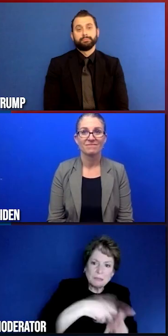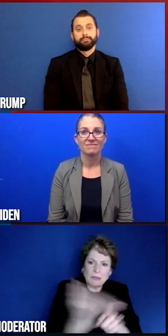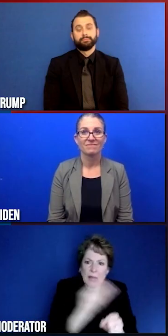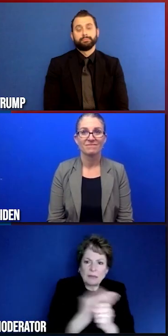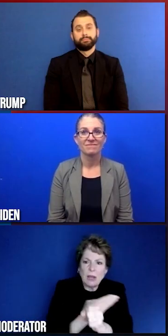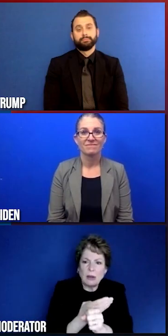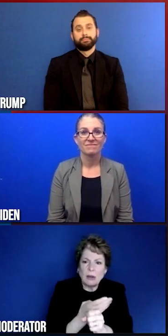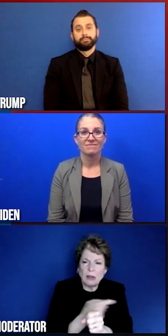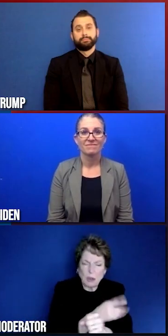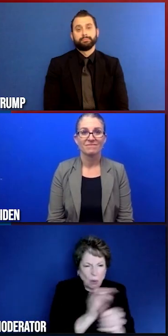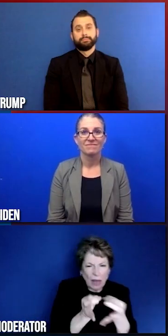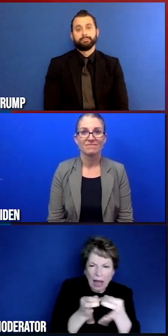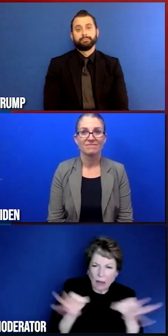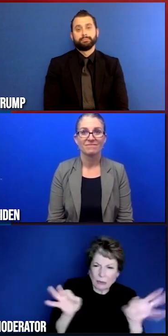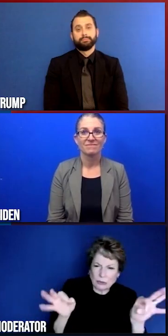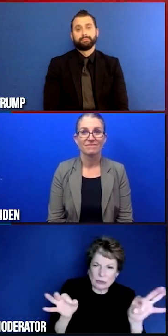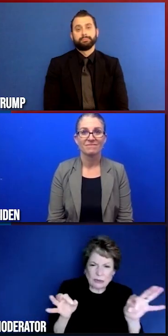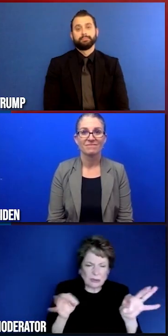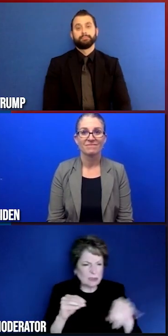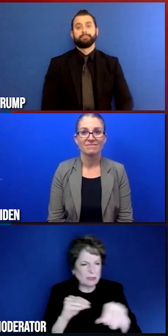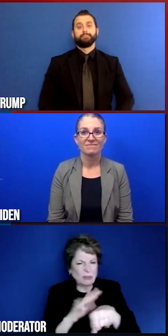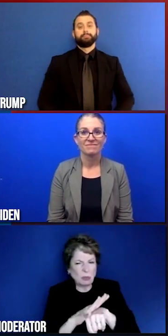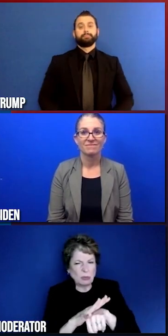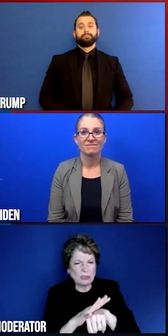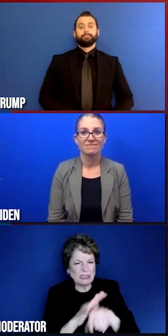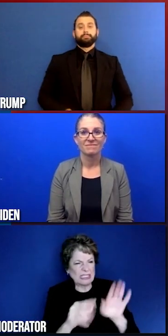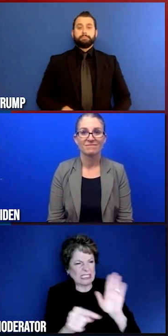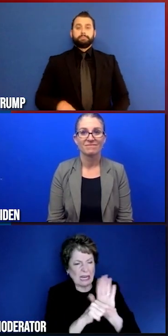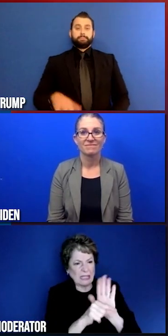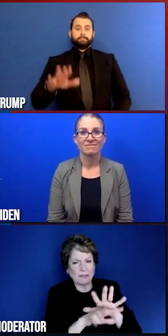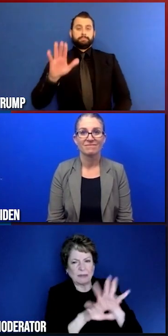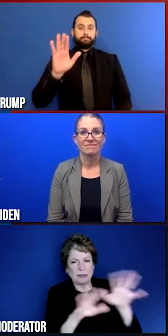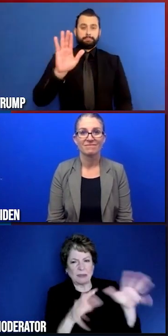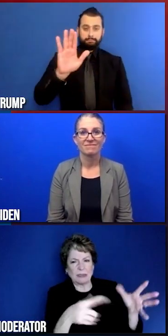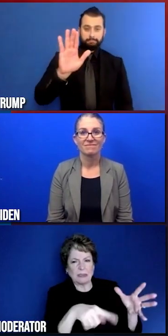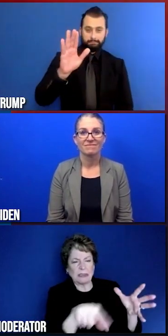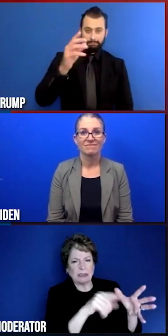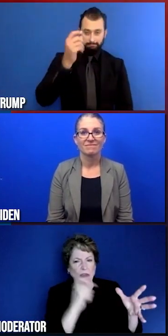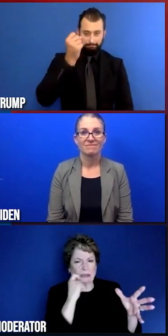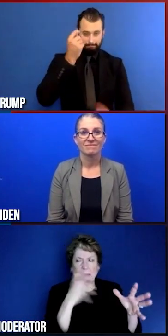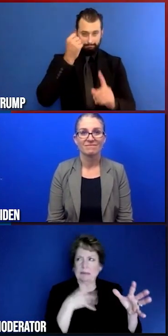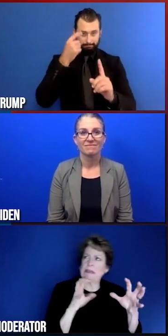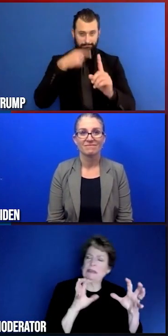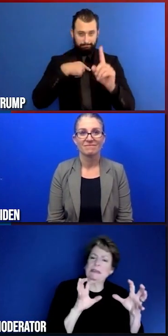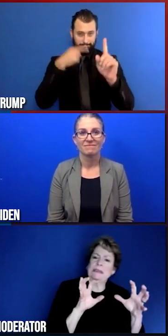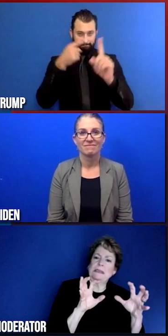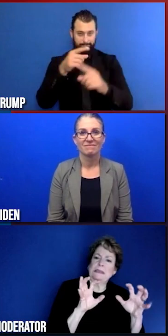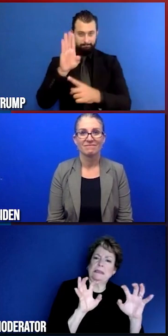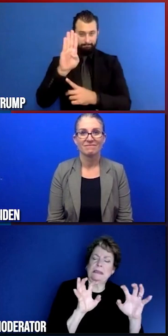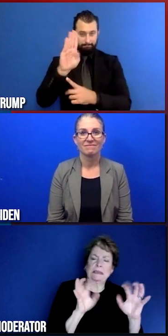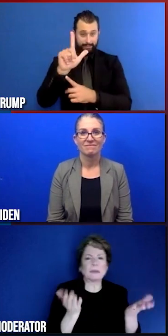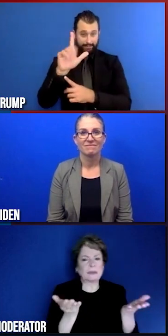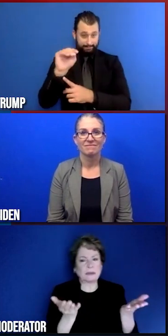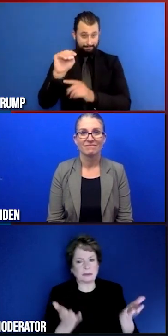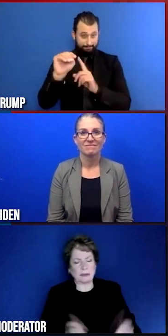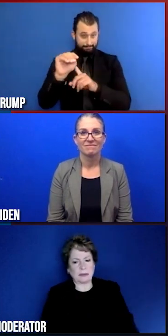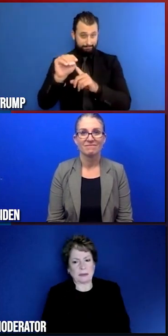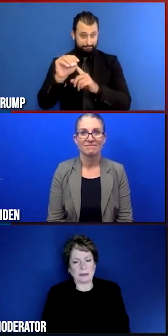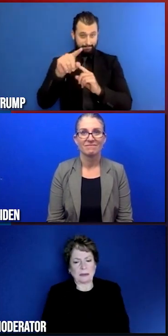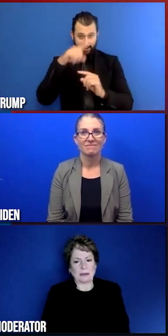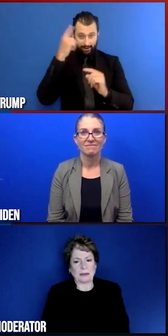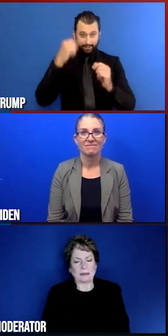have to understand, the first time I ever heard of Black Lives Matter, they were chanting pigs in a blanket, talking about police.